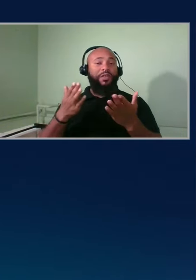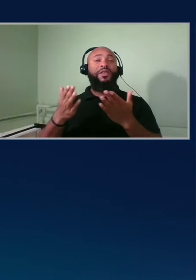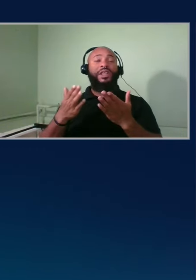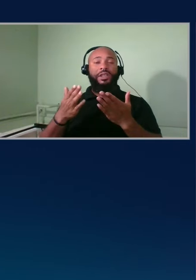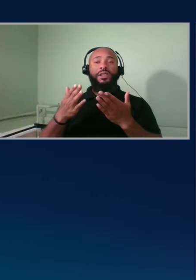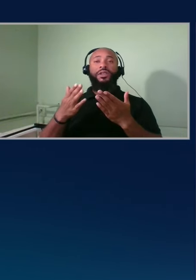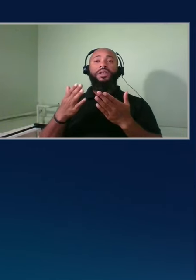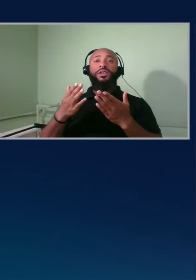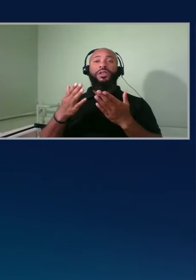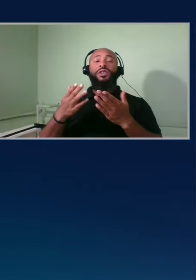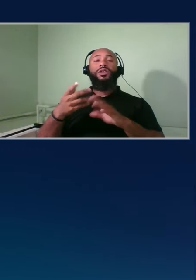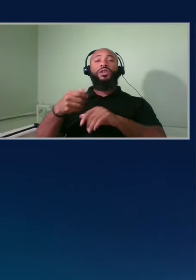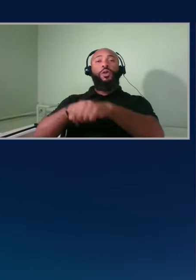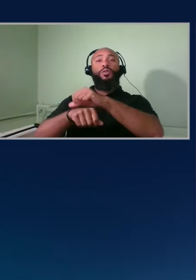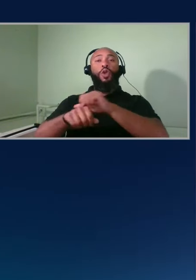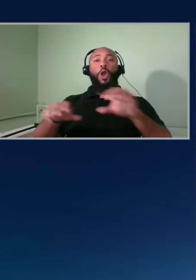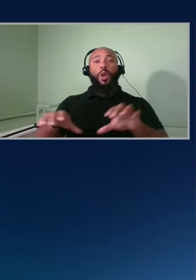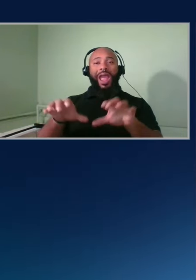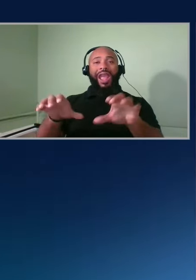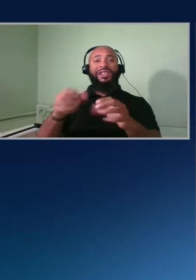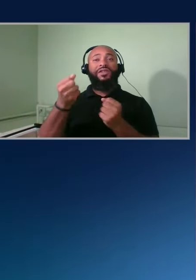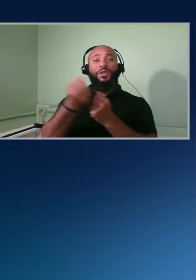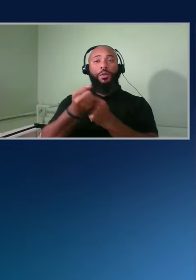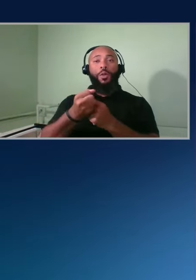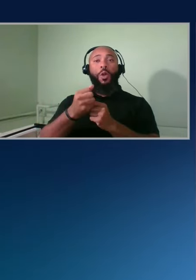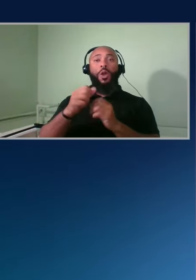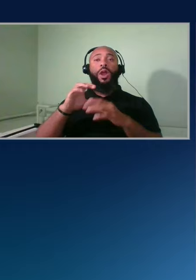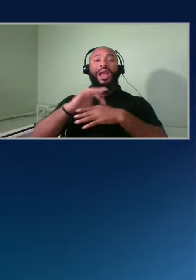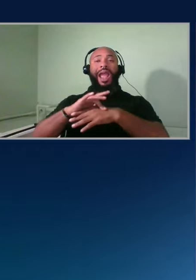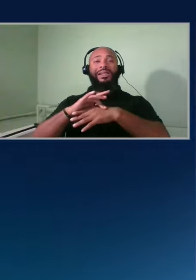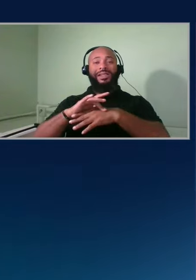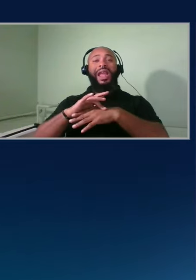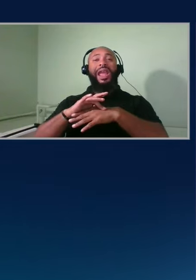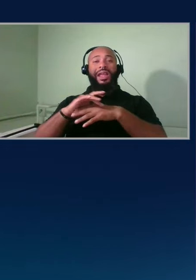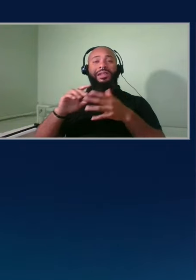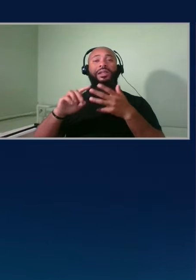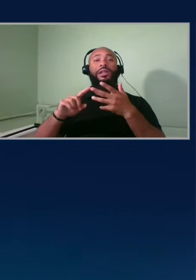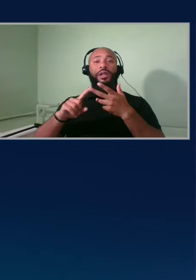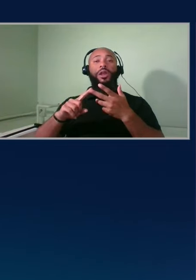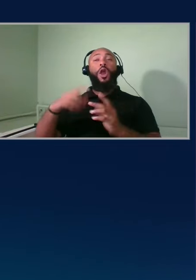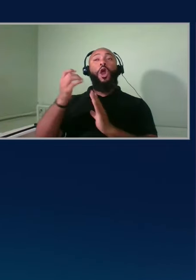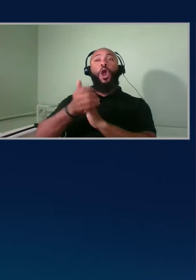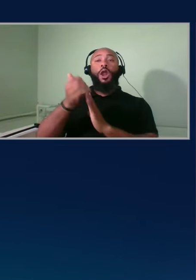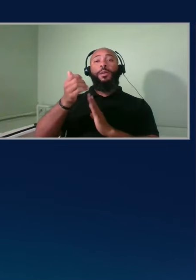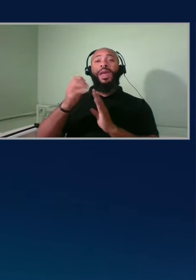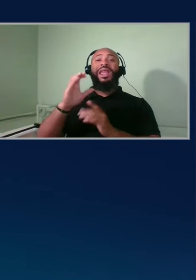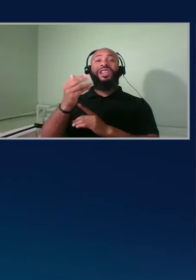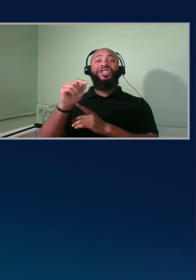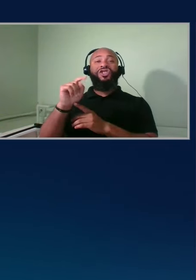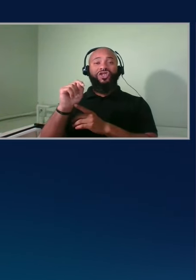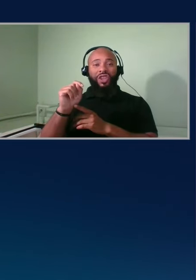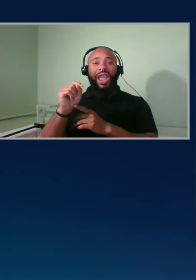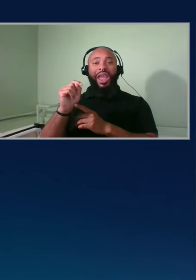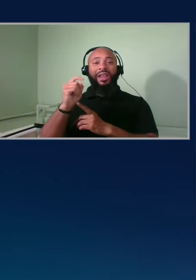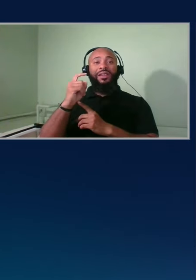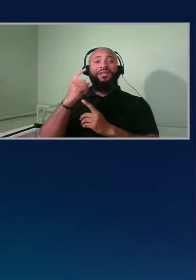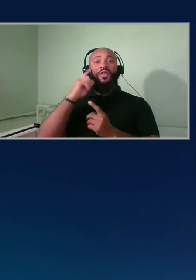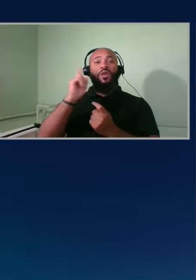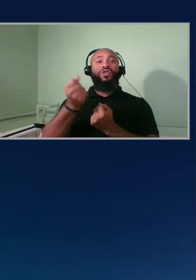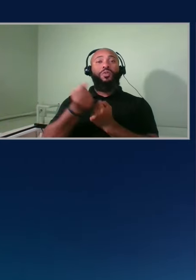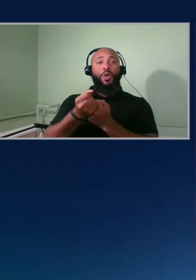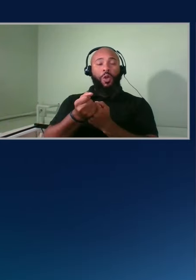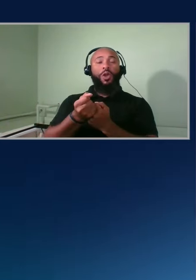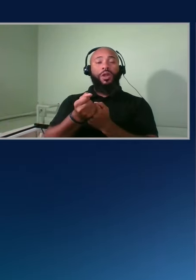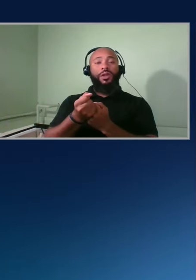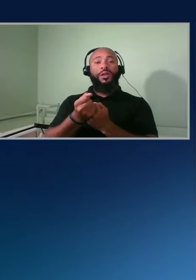proactive support content, automated chatbots for support, things like that. And then